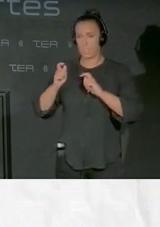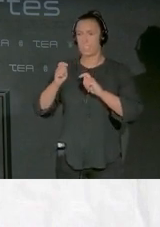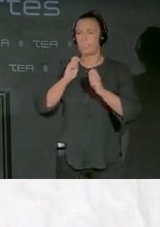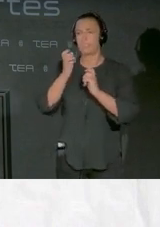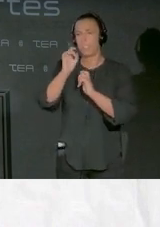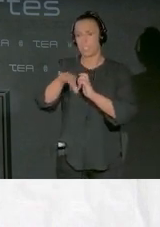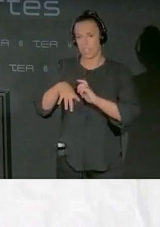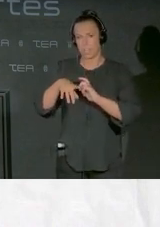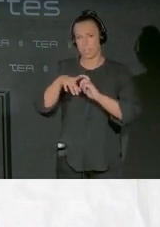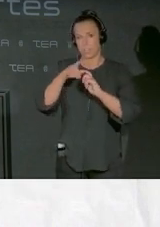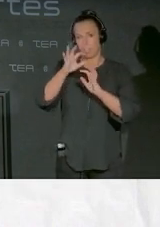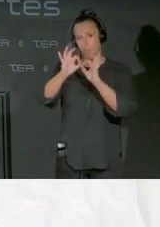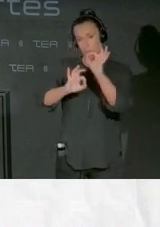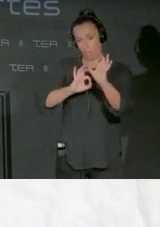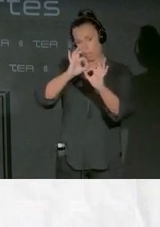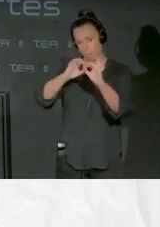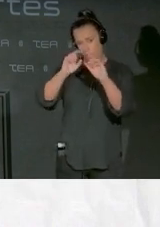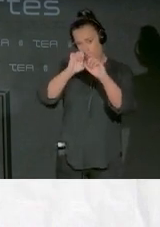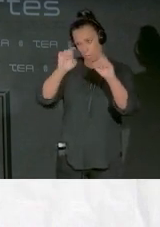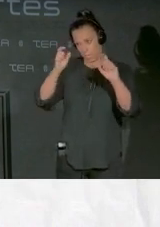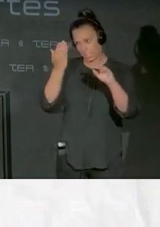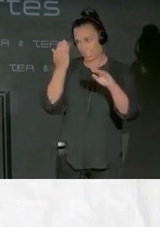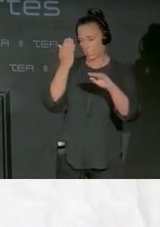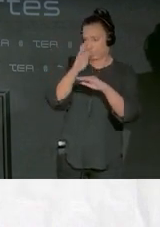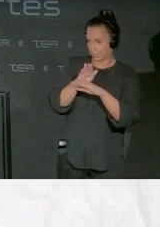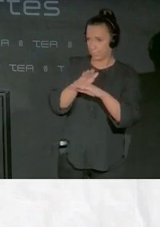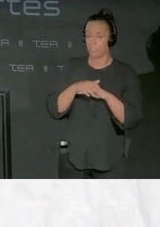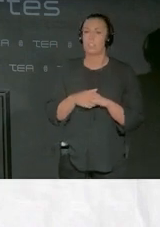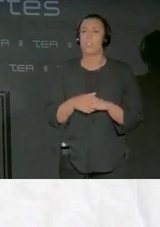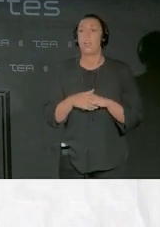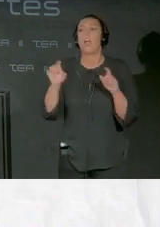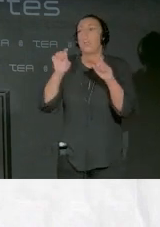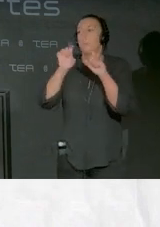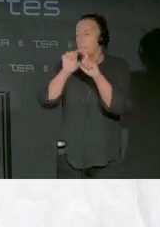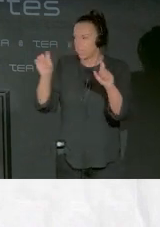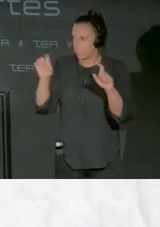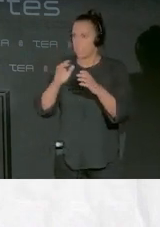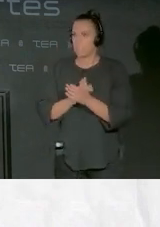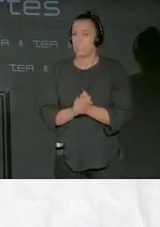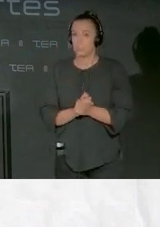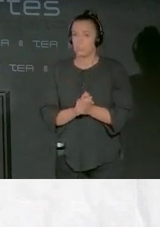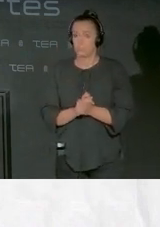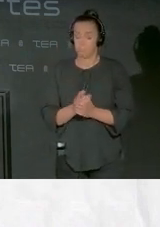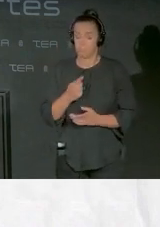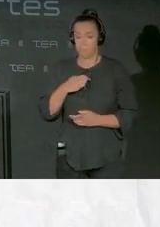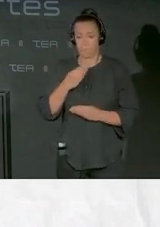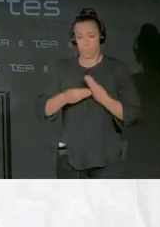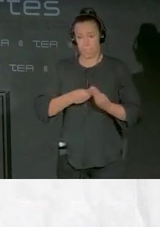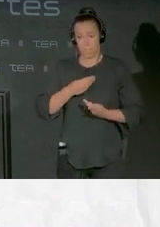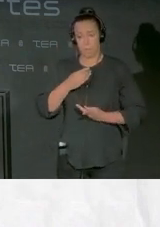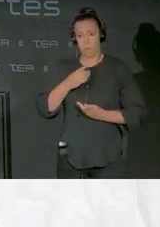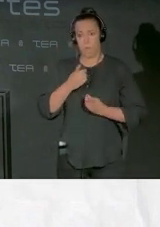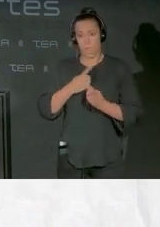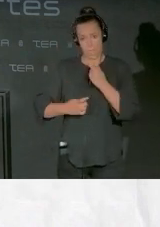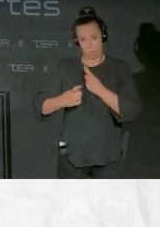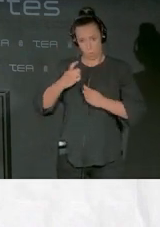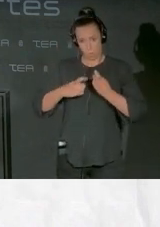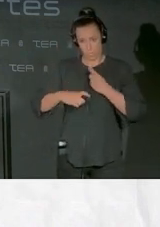did a short survey to give that sort of quantitative element, and also we did a literature review. So using that data, using the research that is out